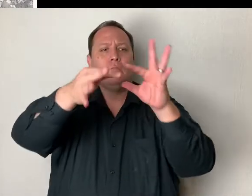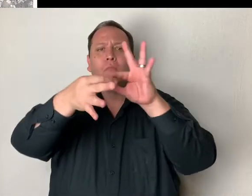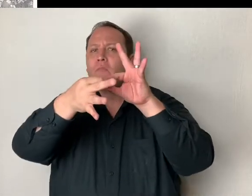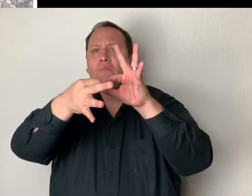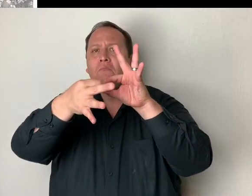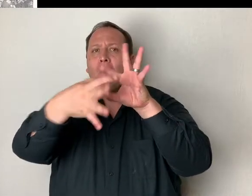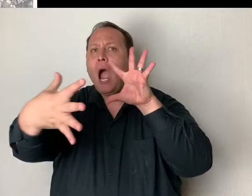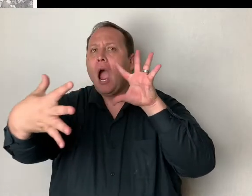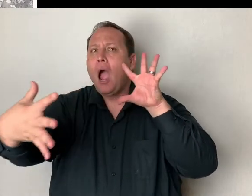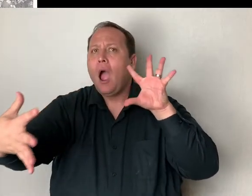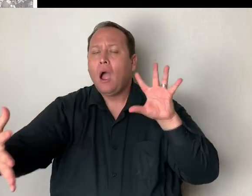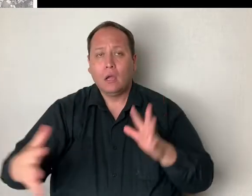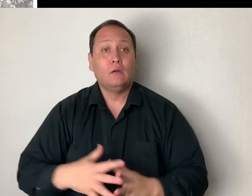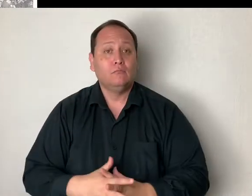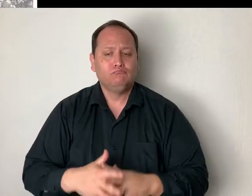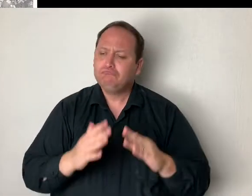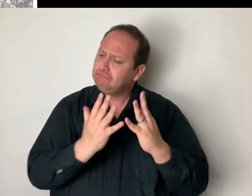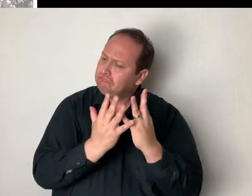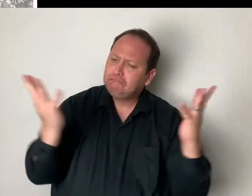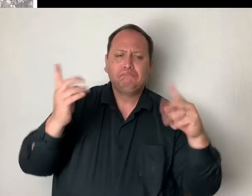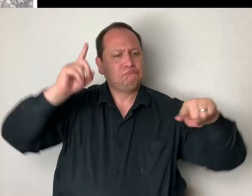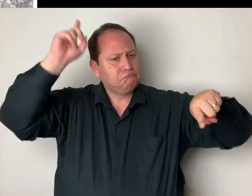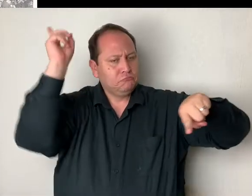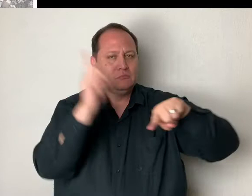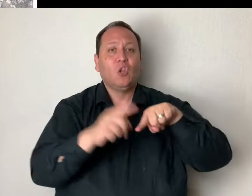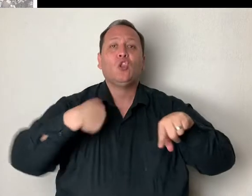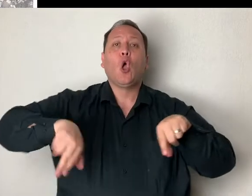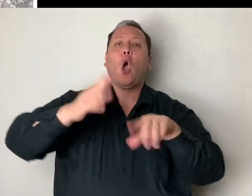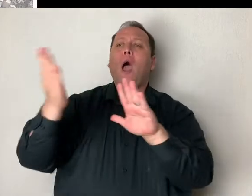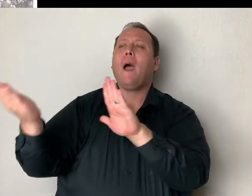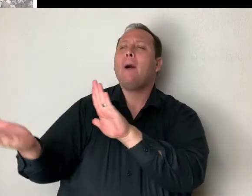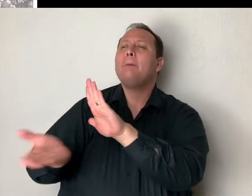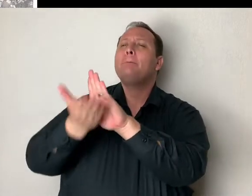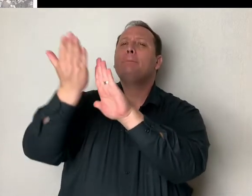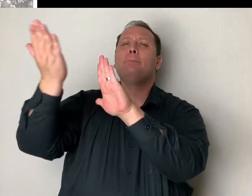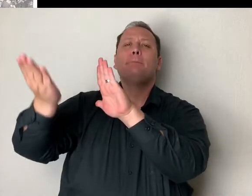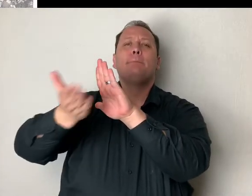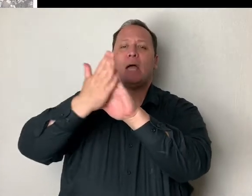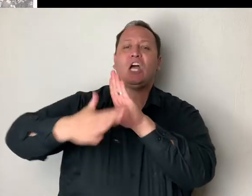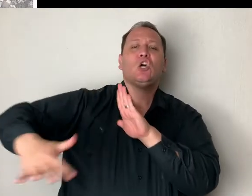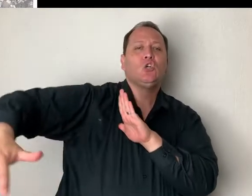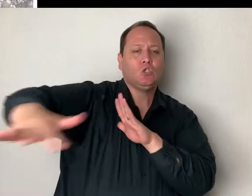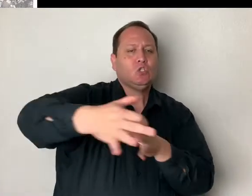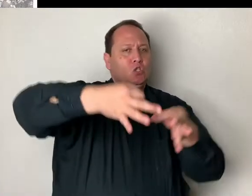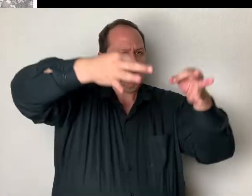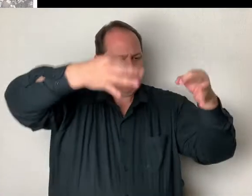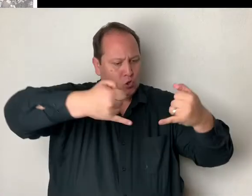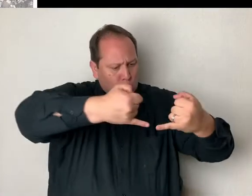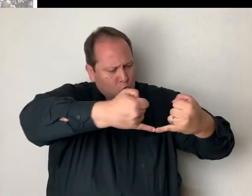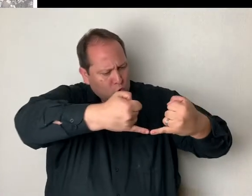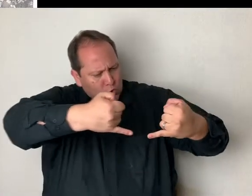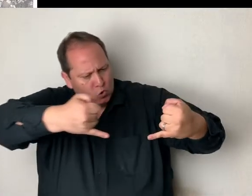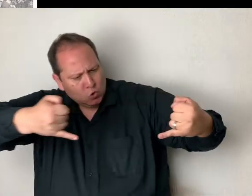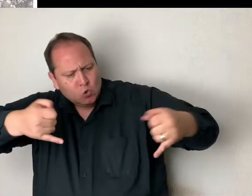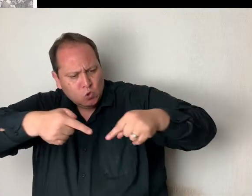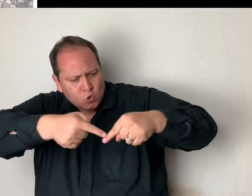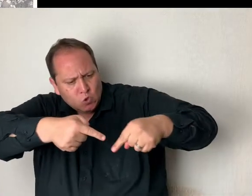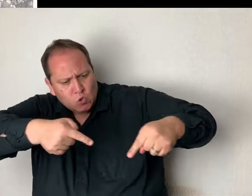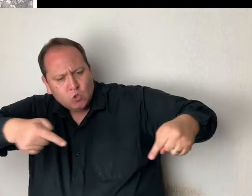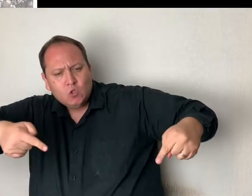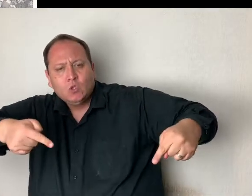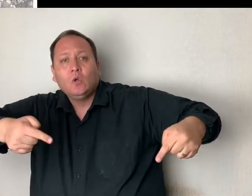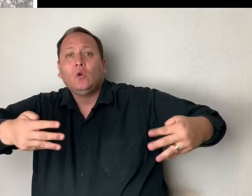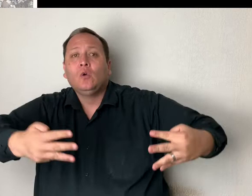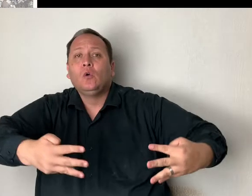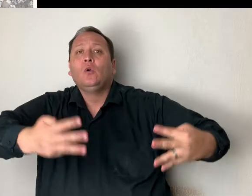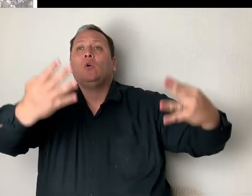will be building along the actual physical border line a retractable fence for those periods